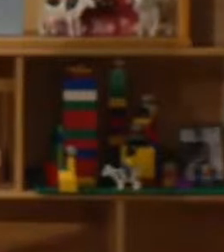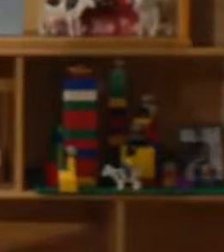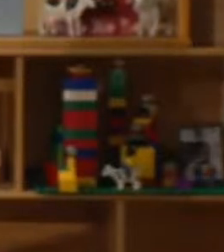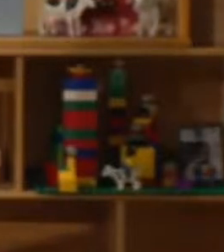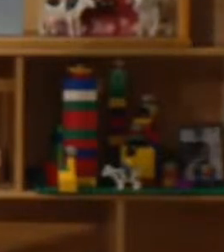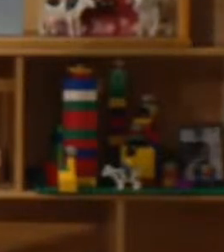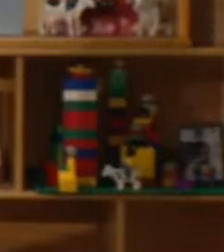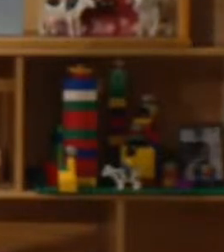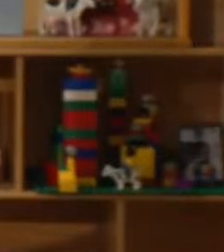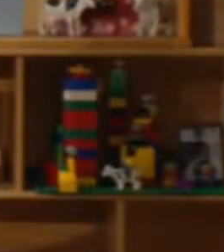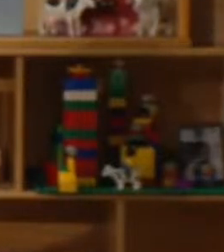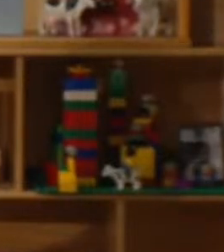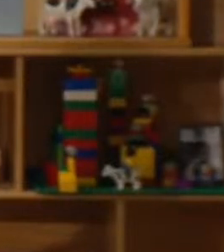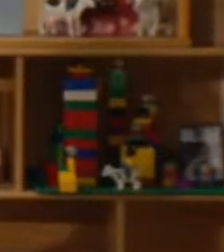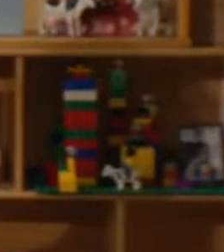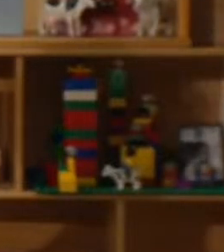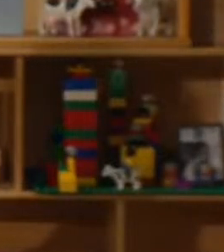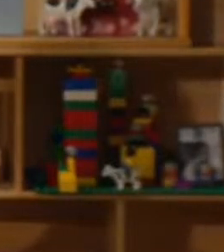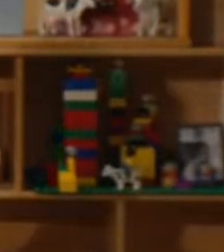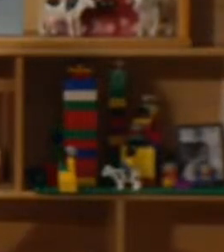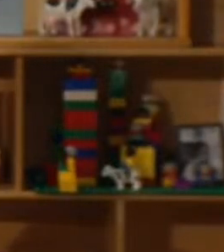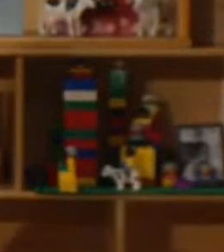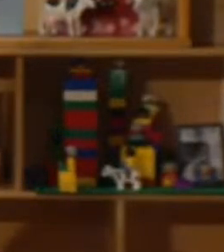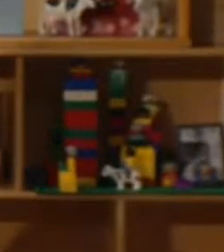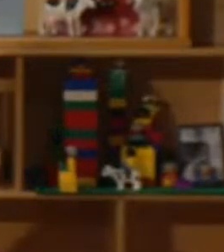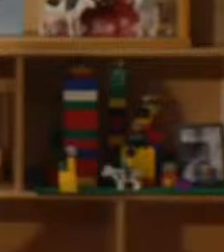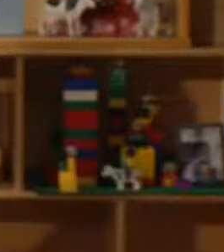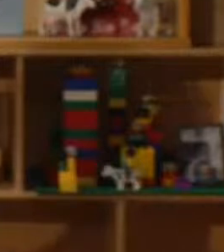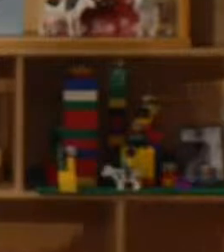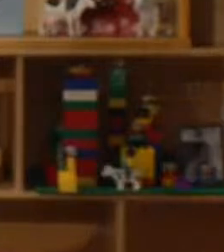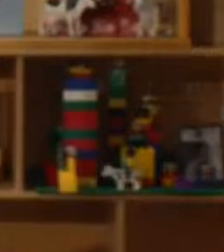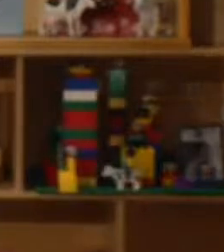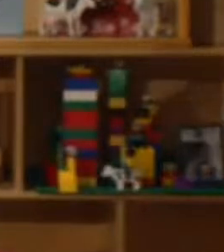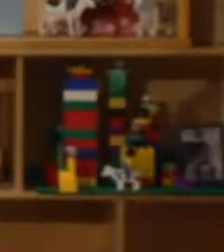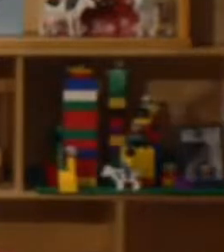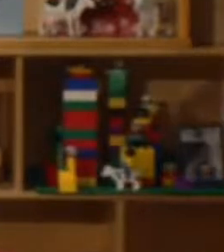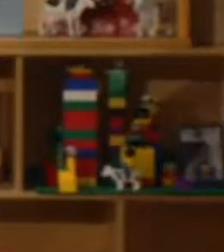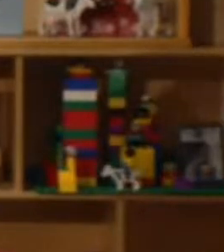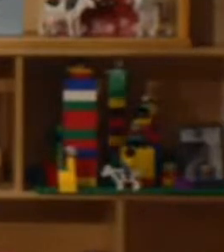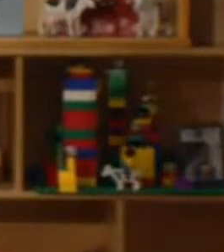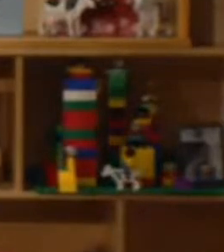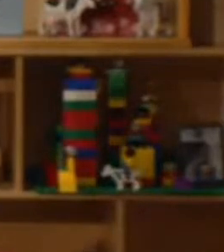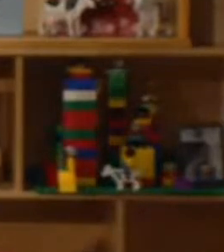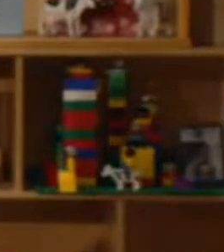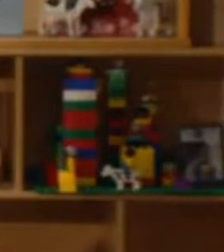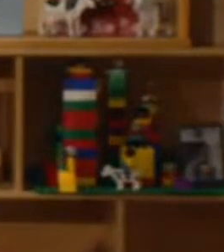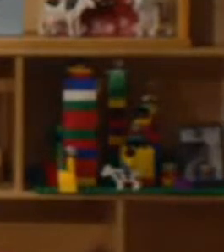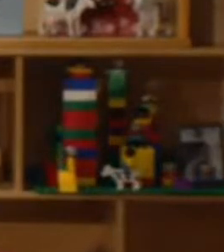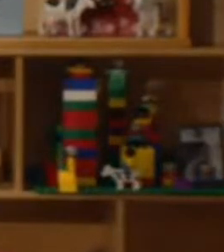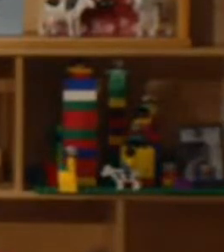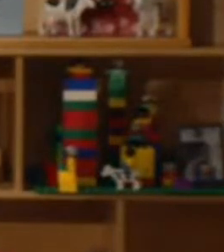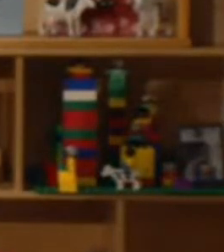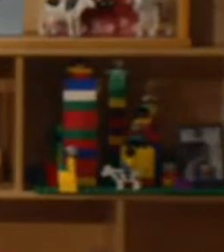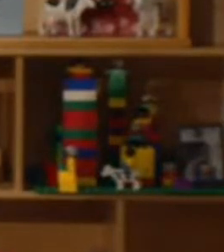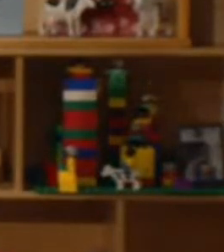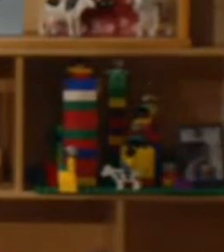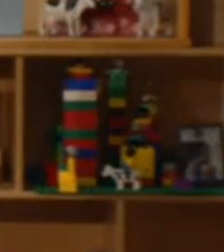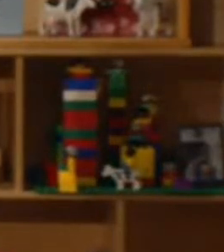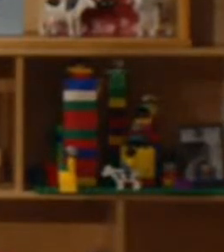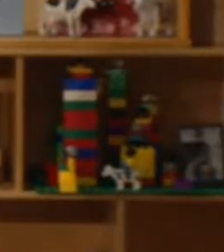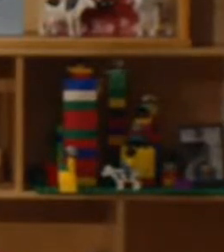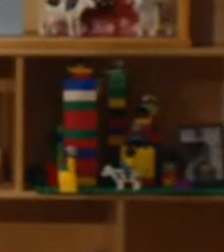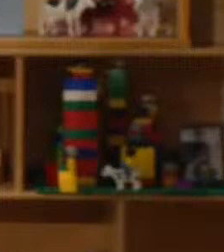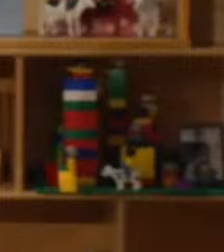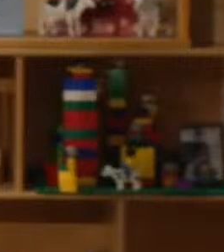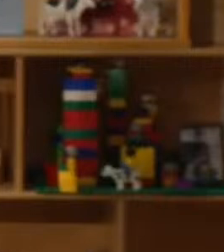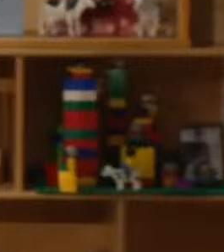happening now. It isn't right that 55 of our Fortune 400 companies, the largest companies in